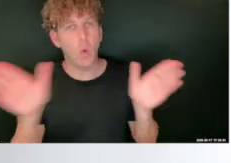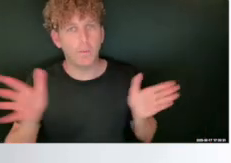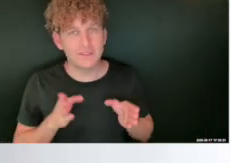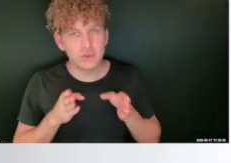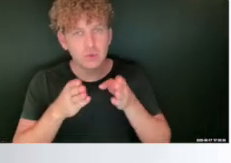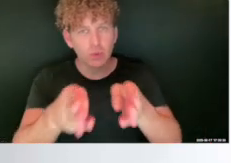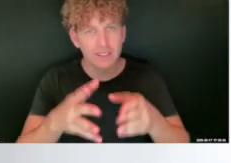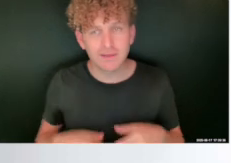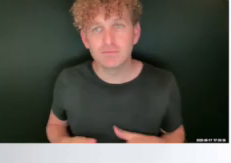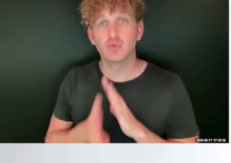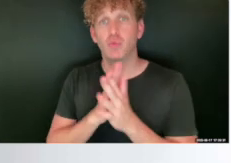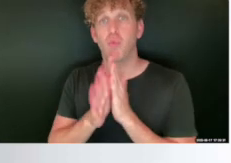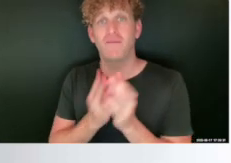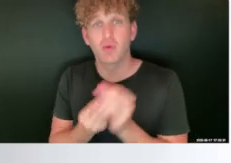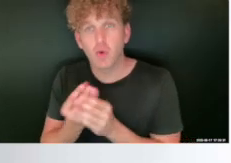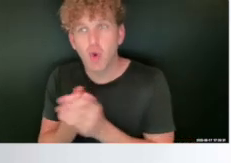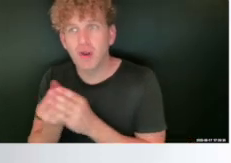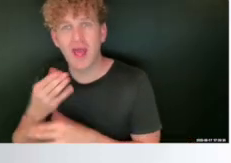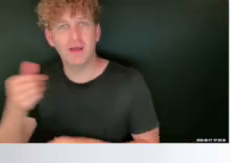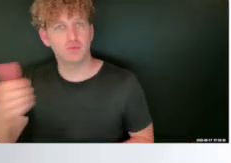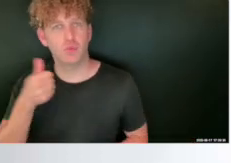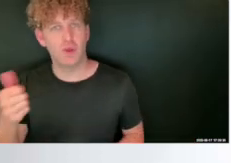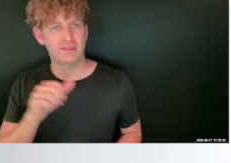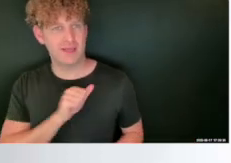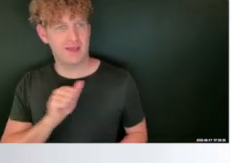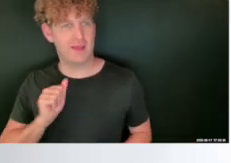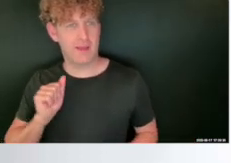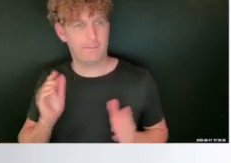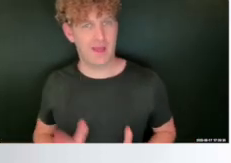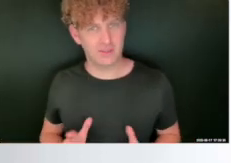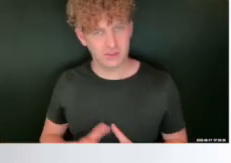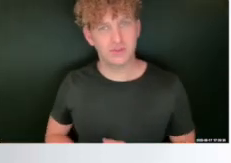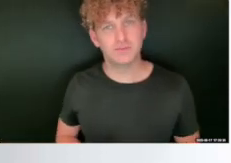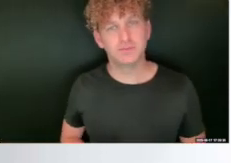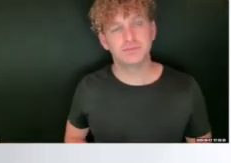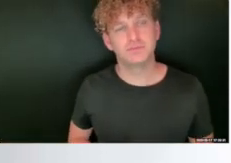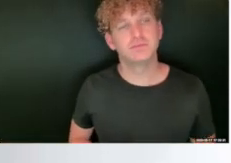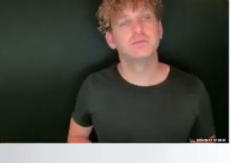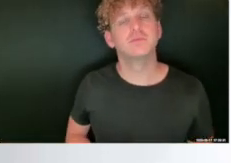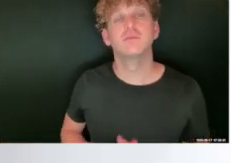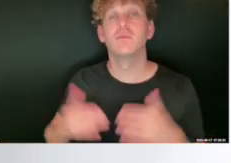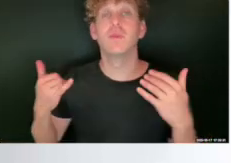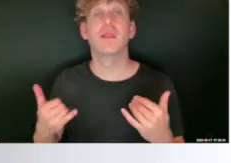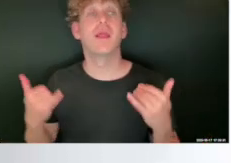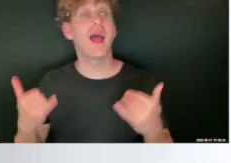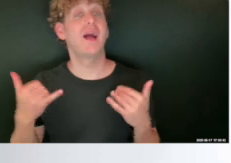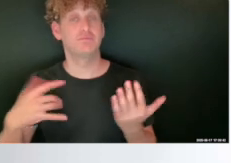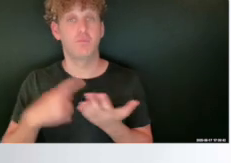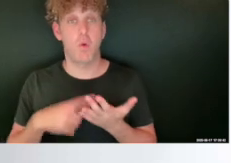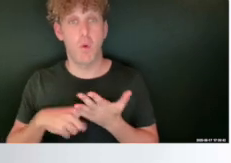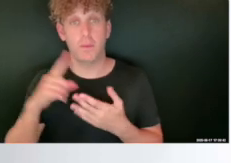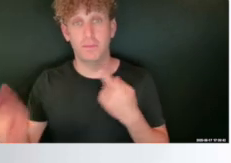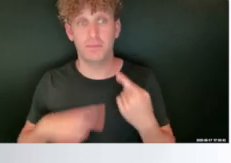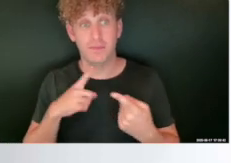million. This funding has gone to 11 implementation grants, 5